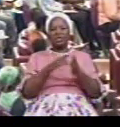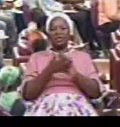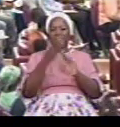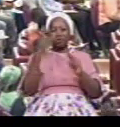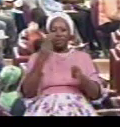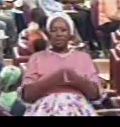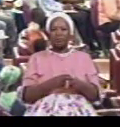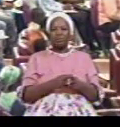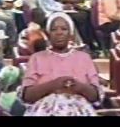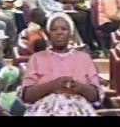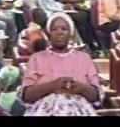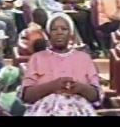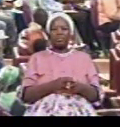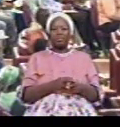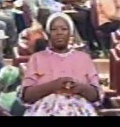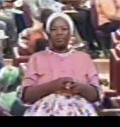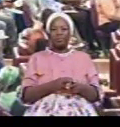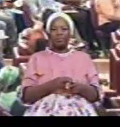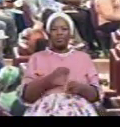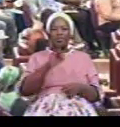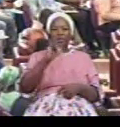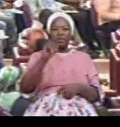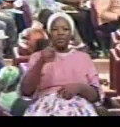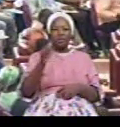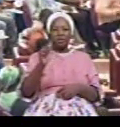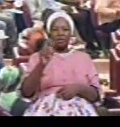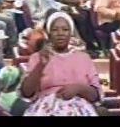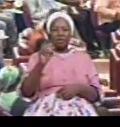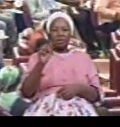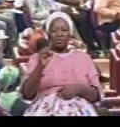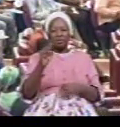name. James chapter 4,